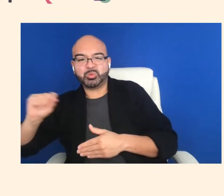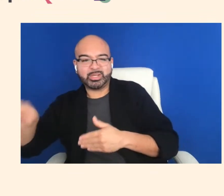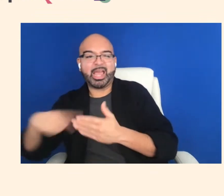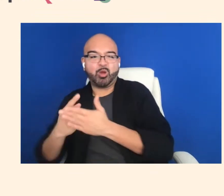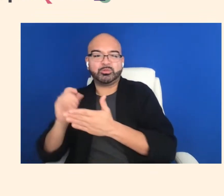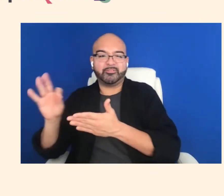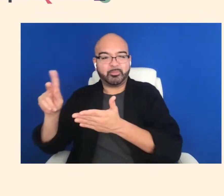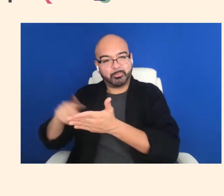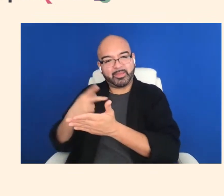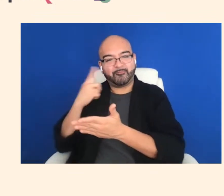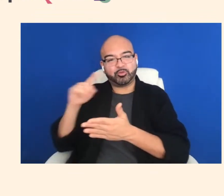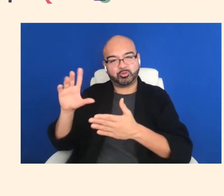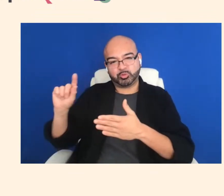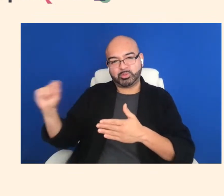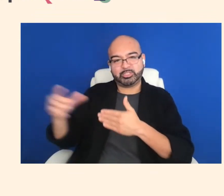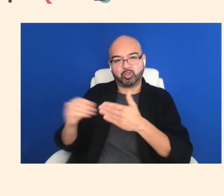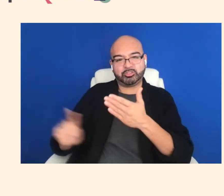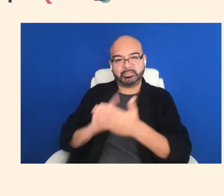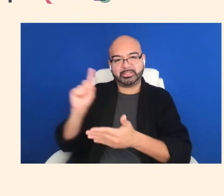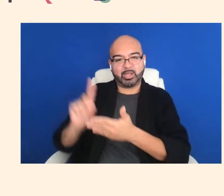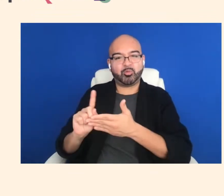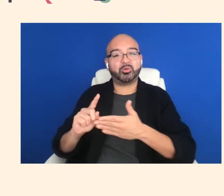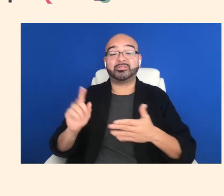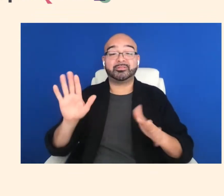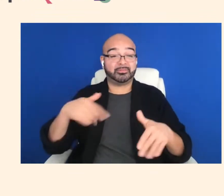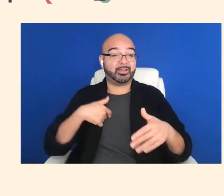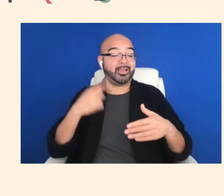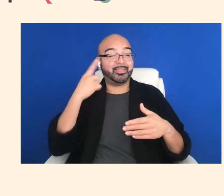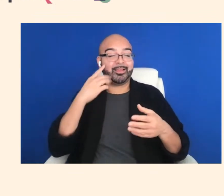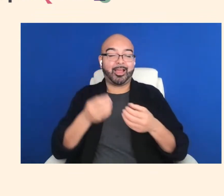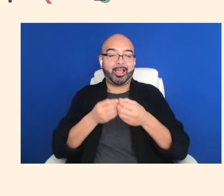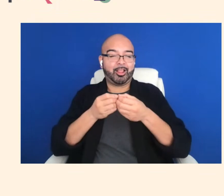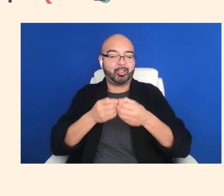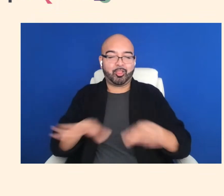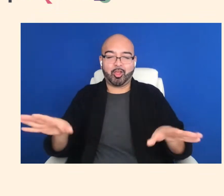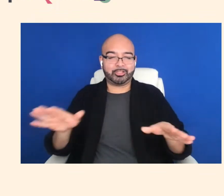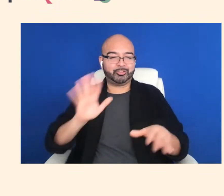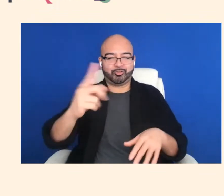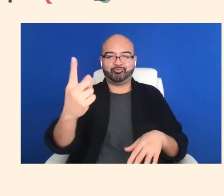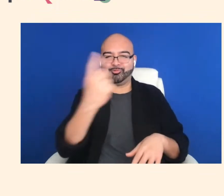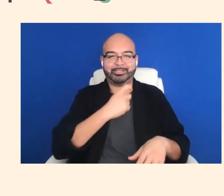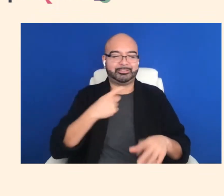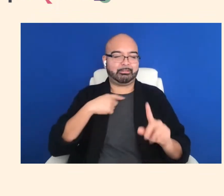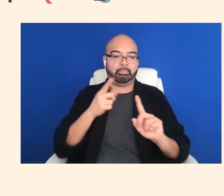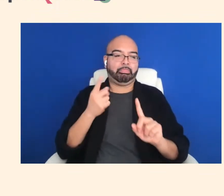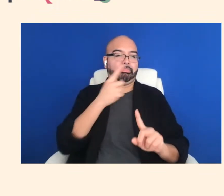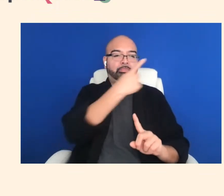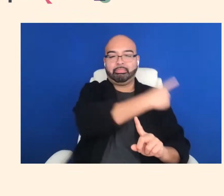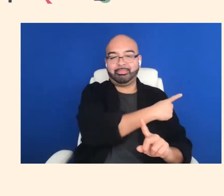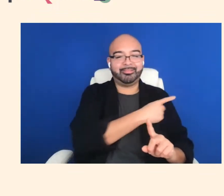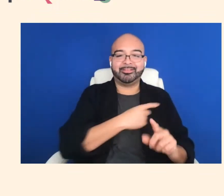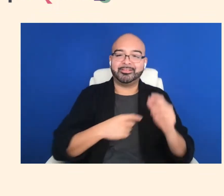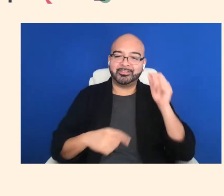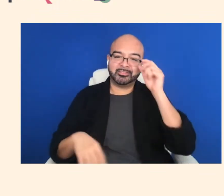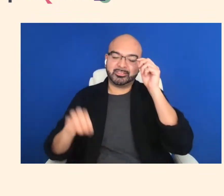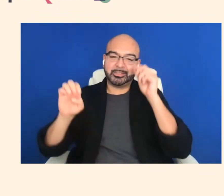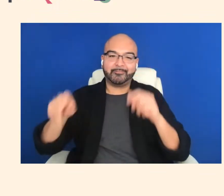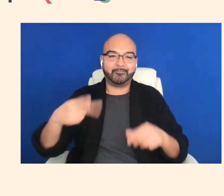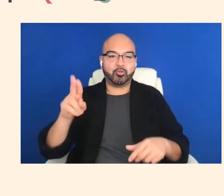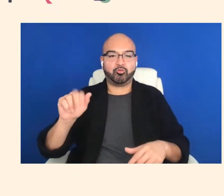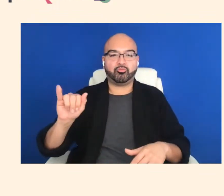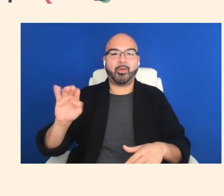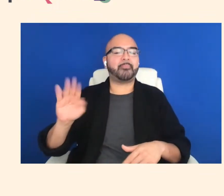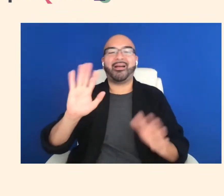So I think I lost the line of what your question was because I got. I mean, every single thing you have to say